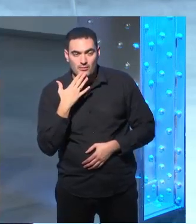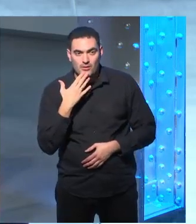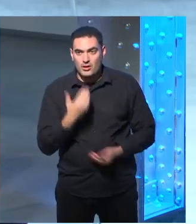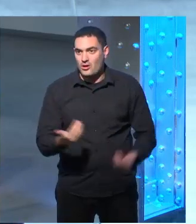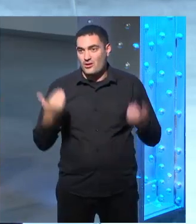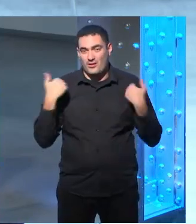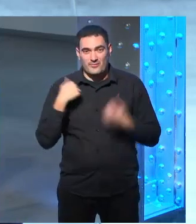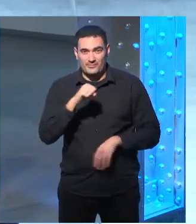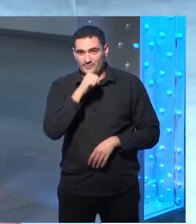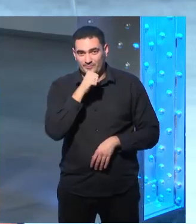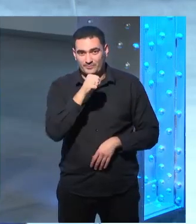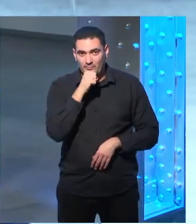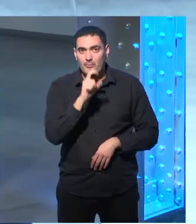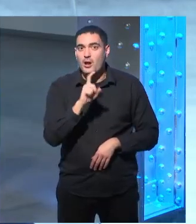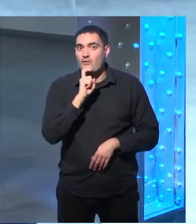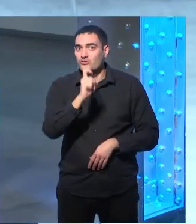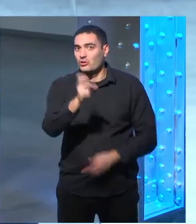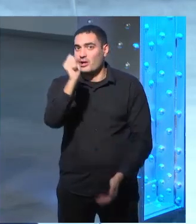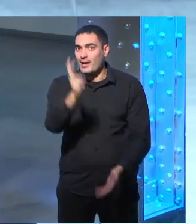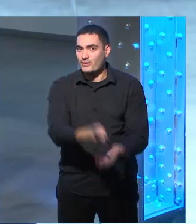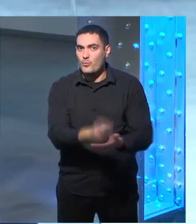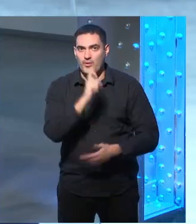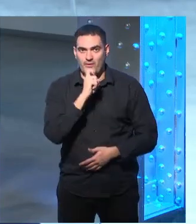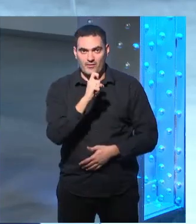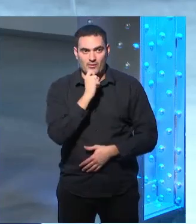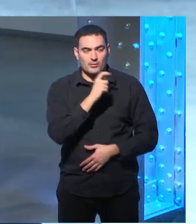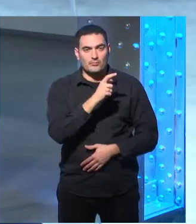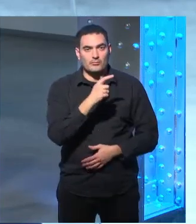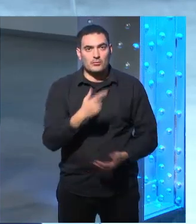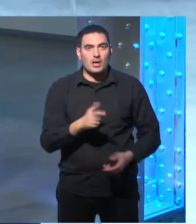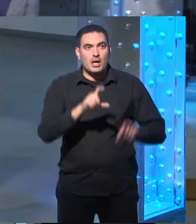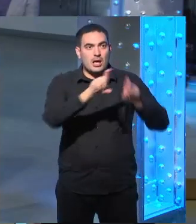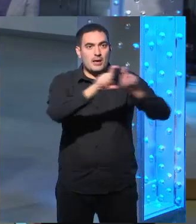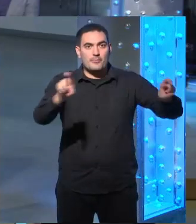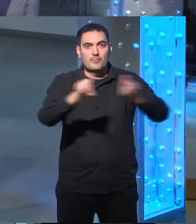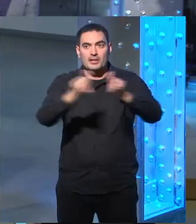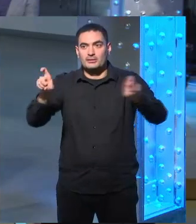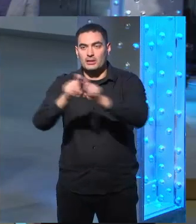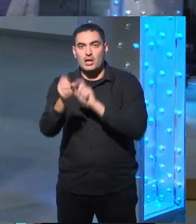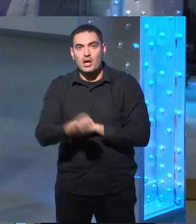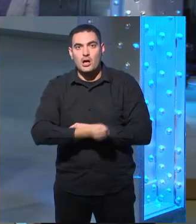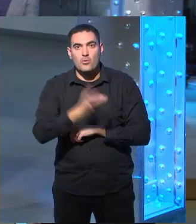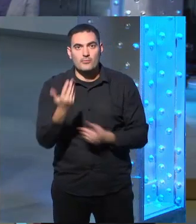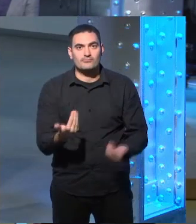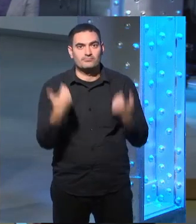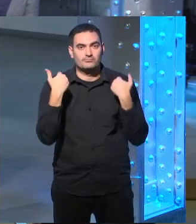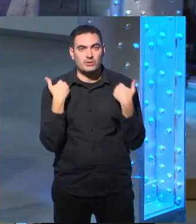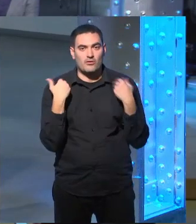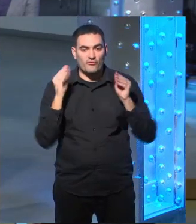people's working life. And this is a very complex challenge. Many companies are already